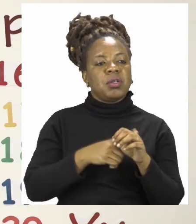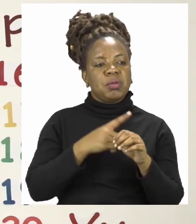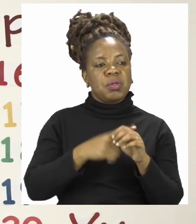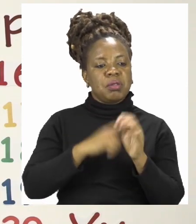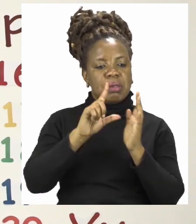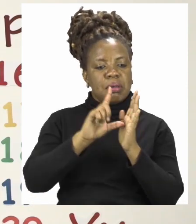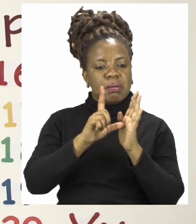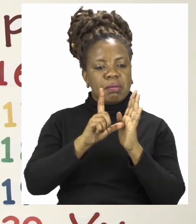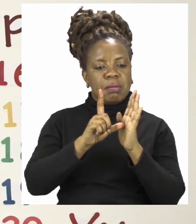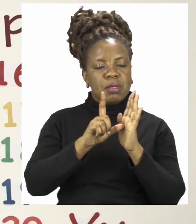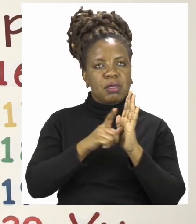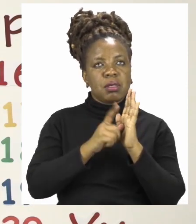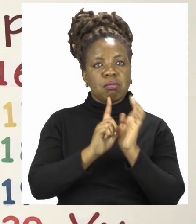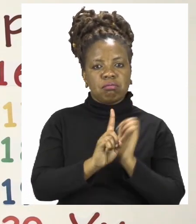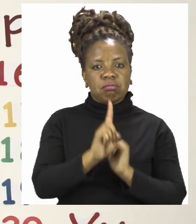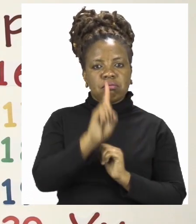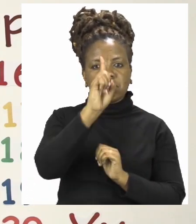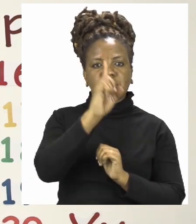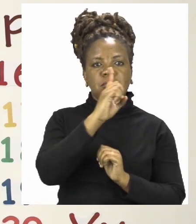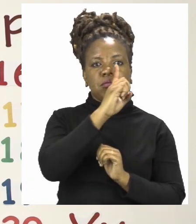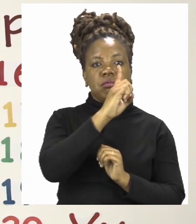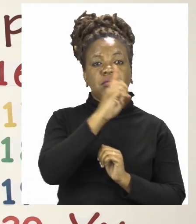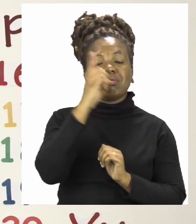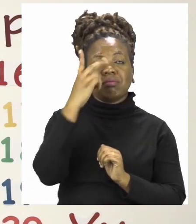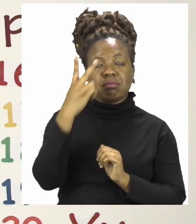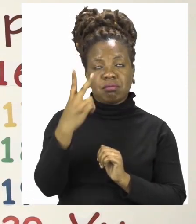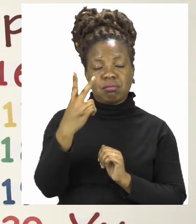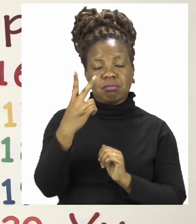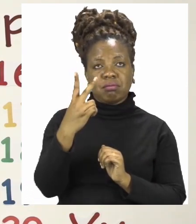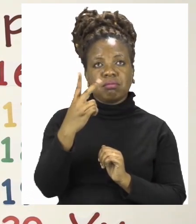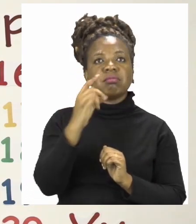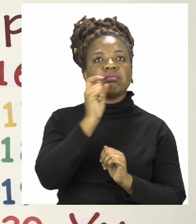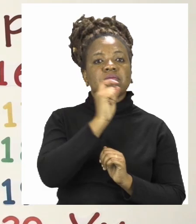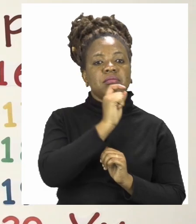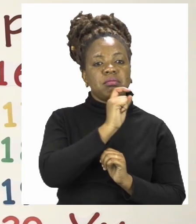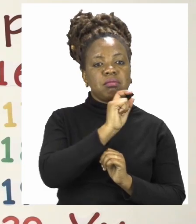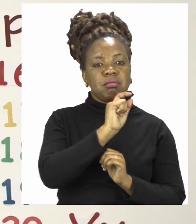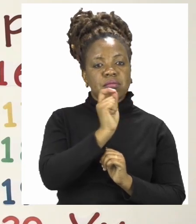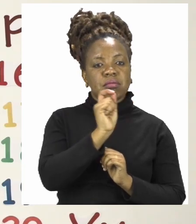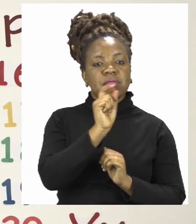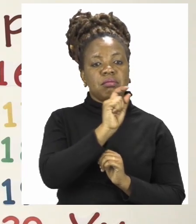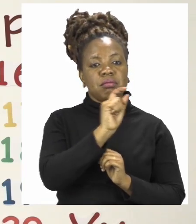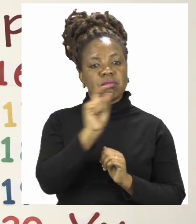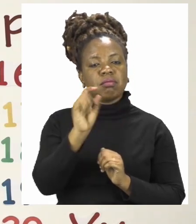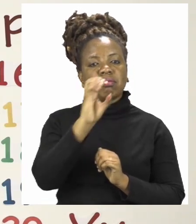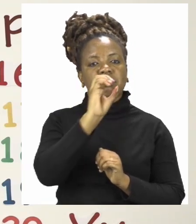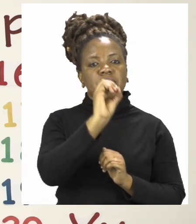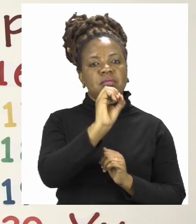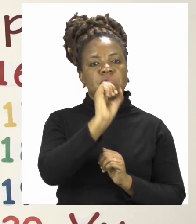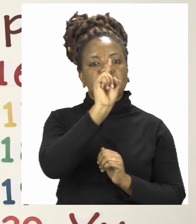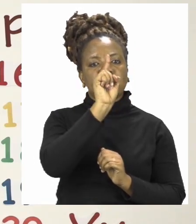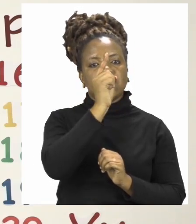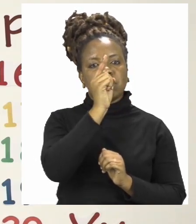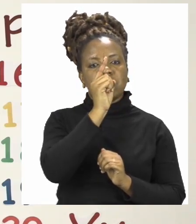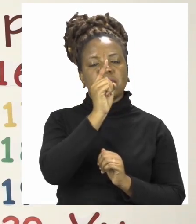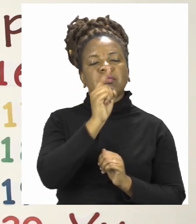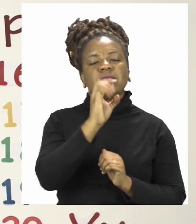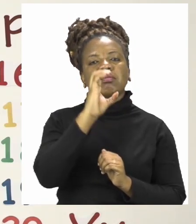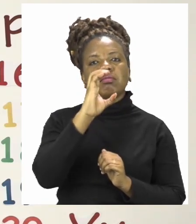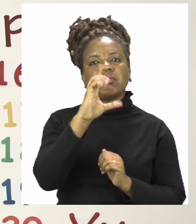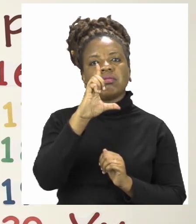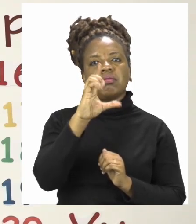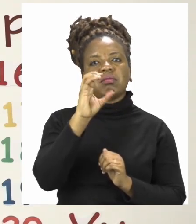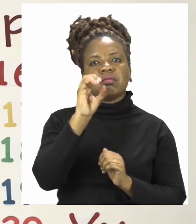is o'clock. Now the o'clock we're talking about is when the hour, when we say on the